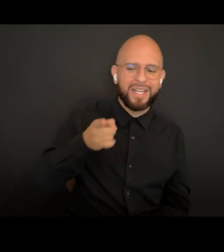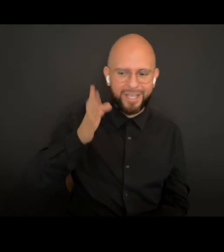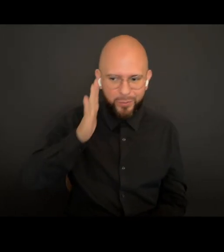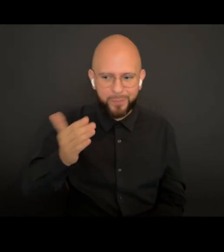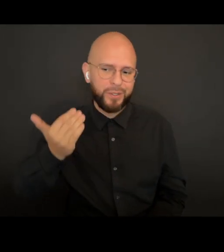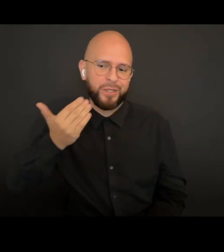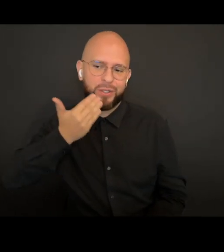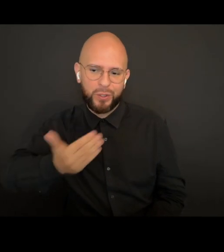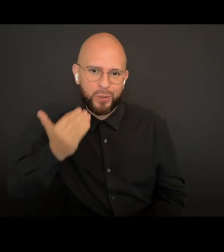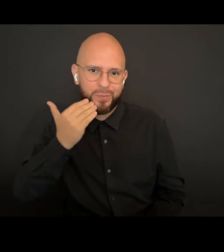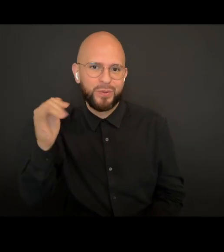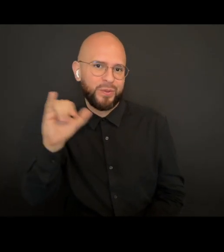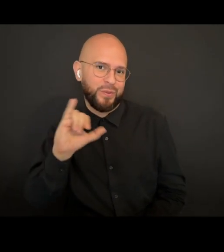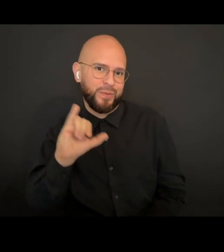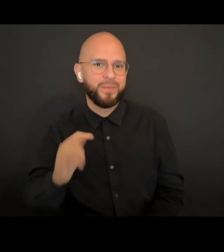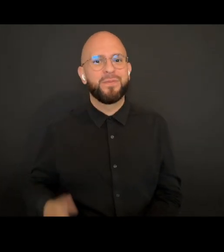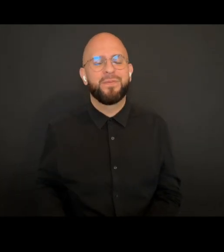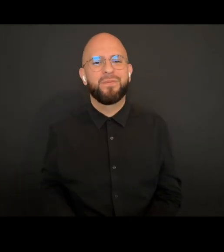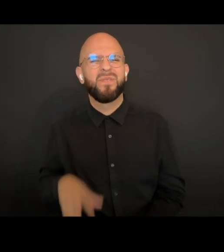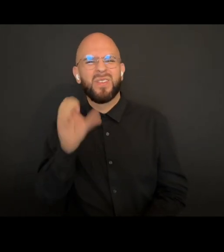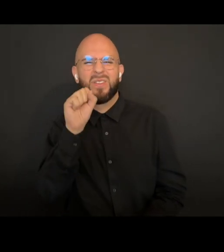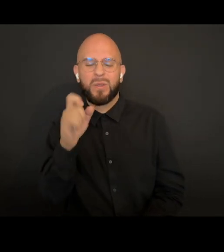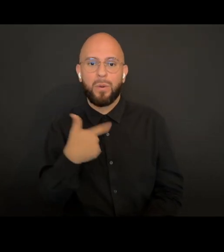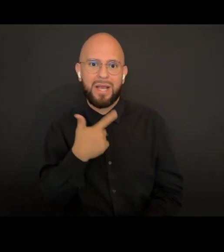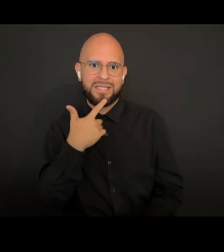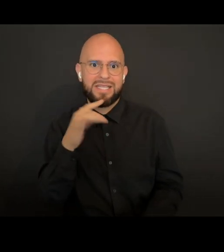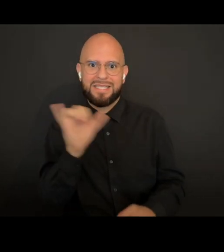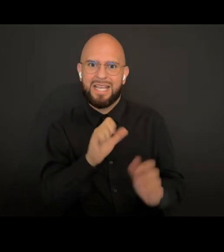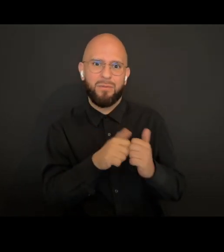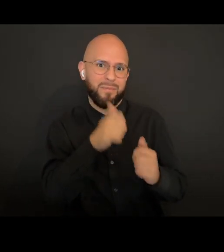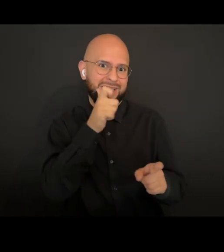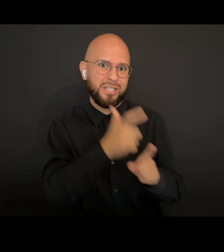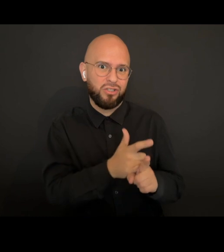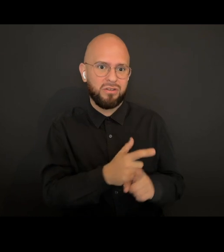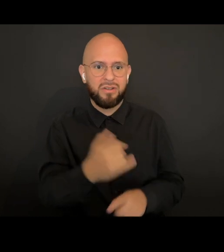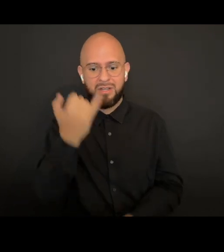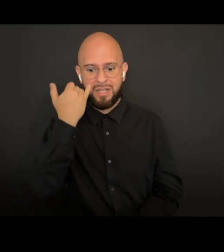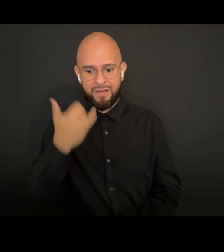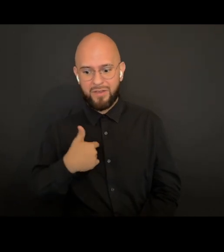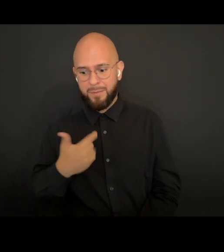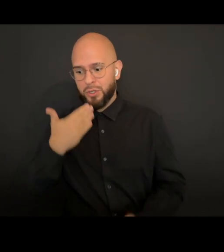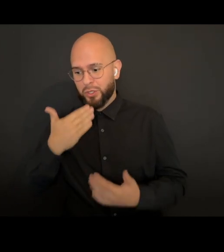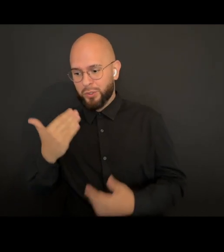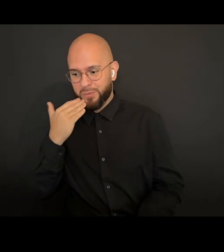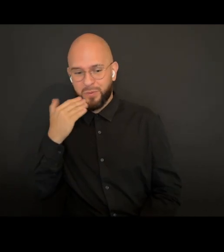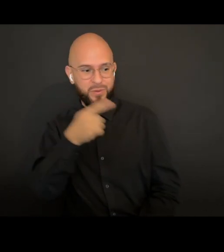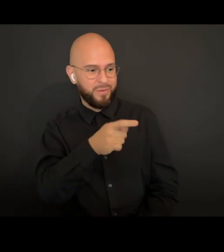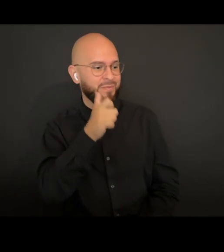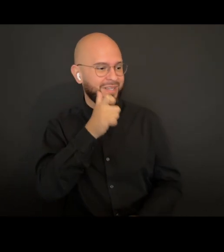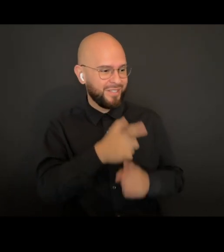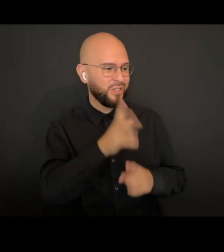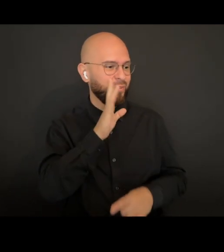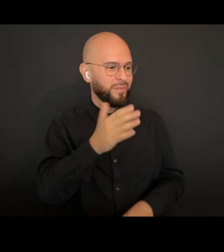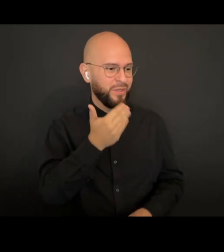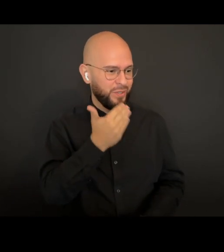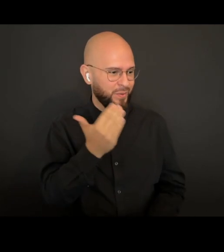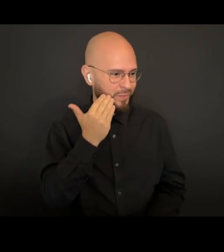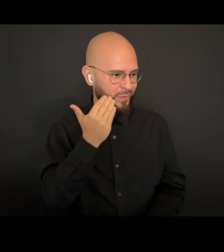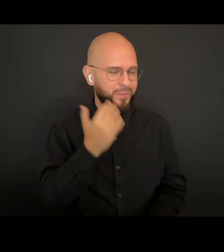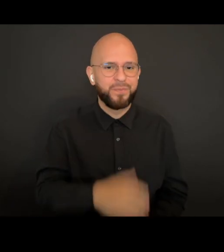he'll be in a good mood. So I said the same thing with my sister. If I'm in a good mood, it'll help her be in a good